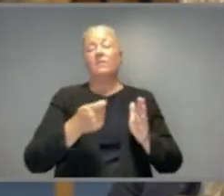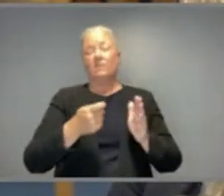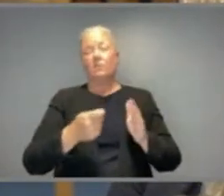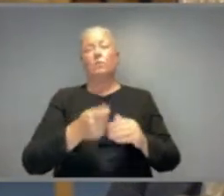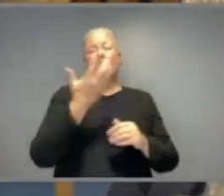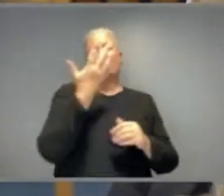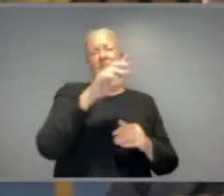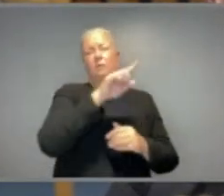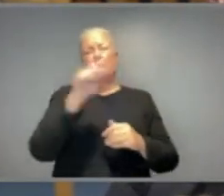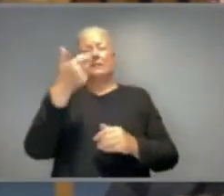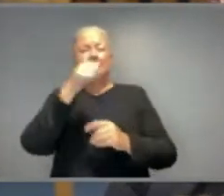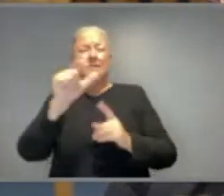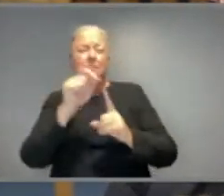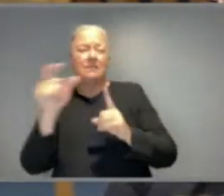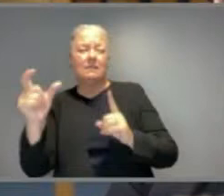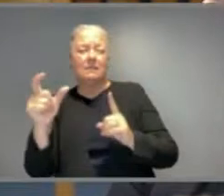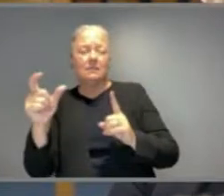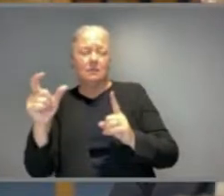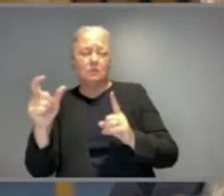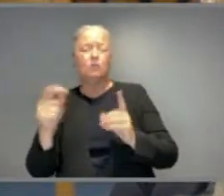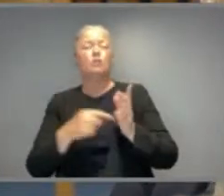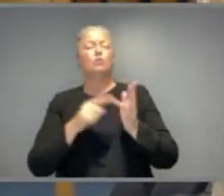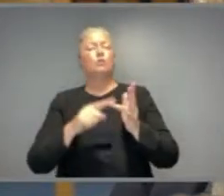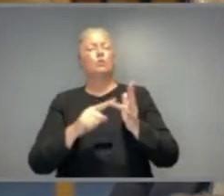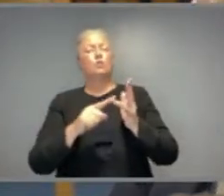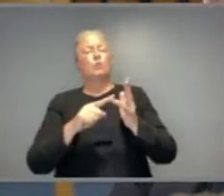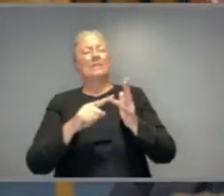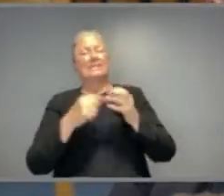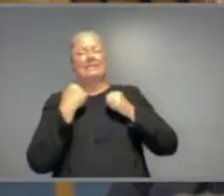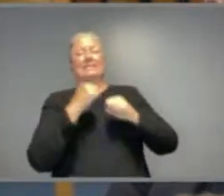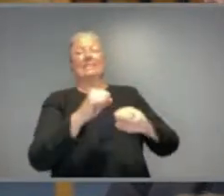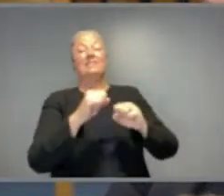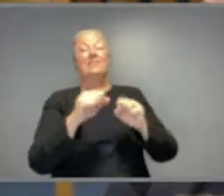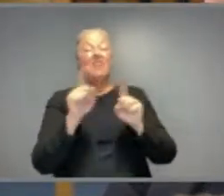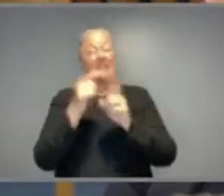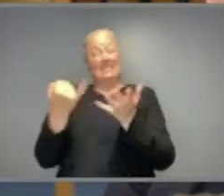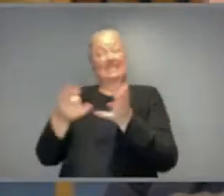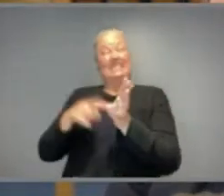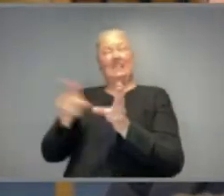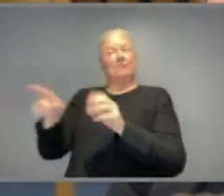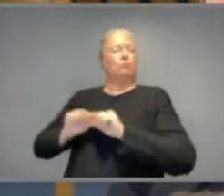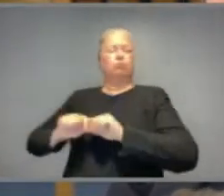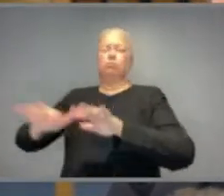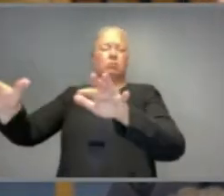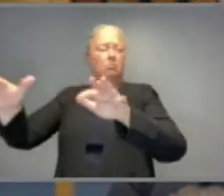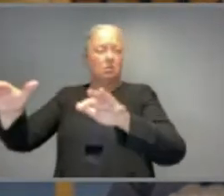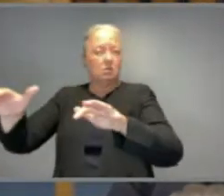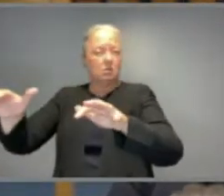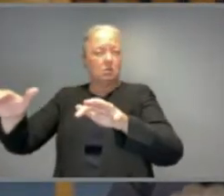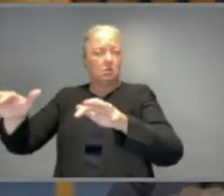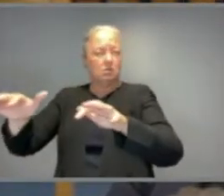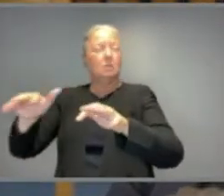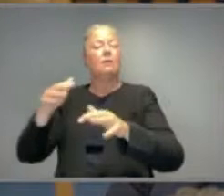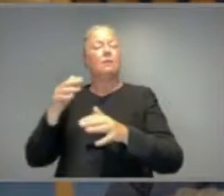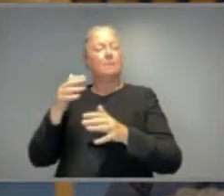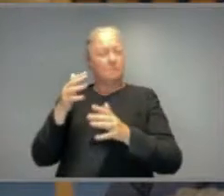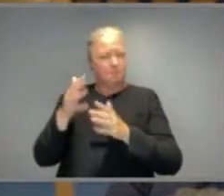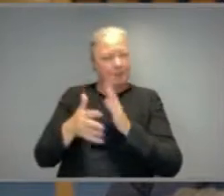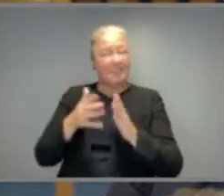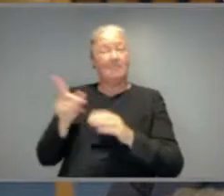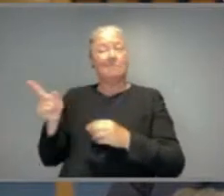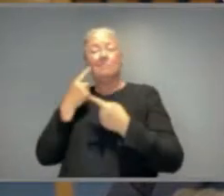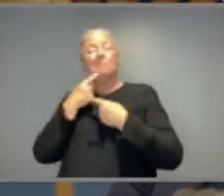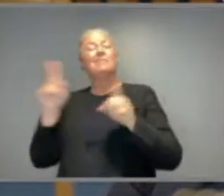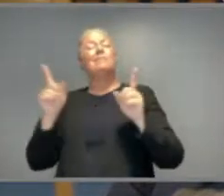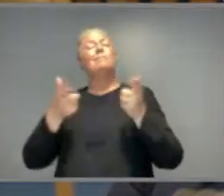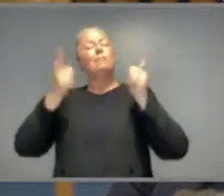to constrain an outbreak like the one we're seeing in Sydney. Does that mean when Gladys Berejiklian said today that if New